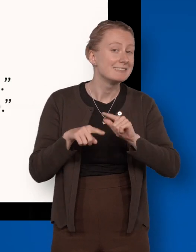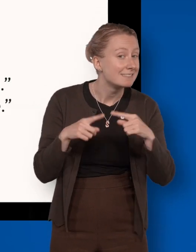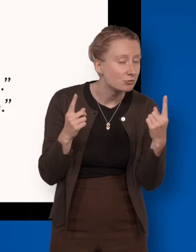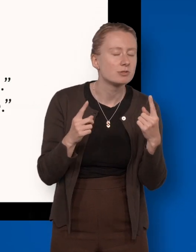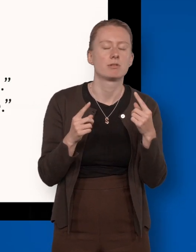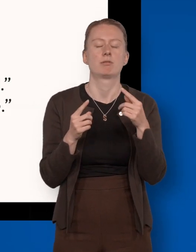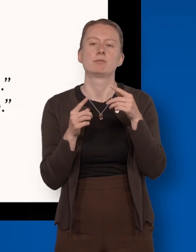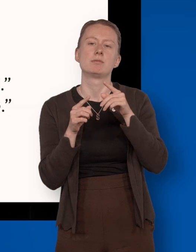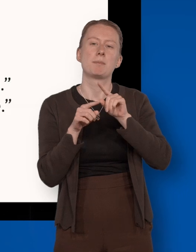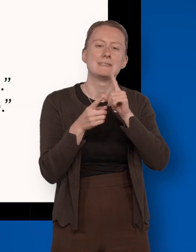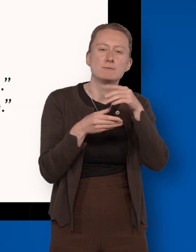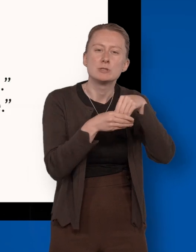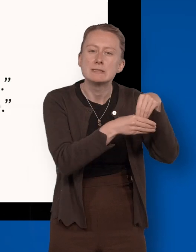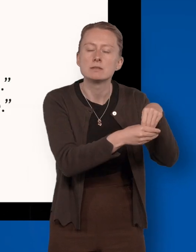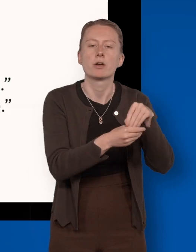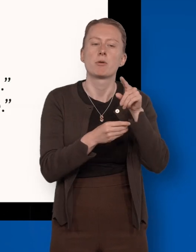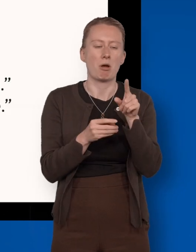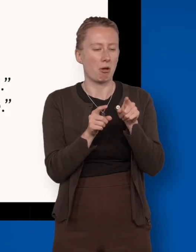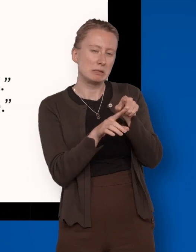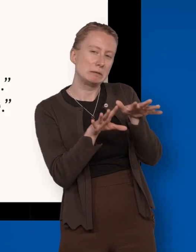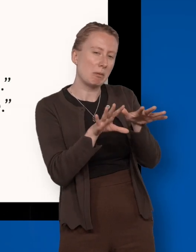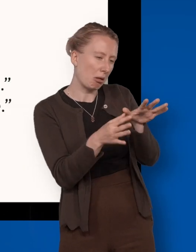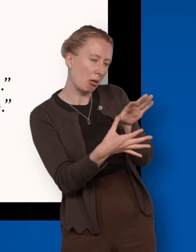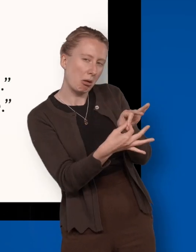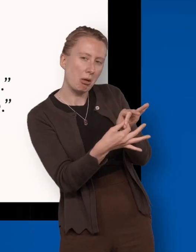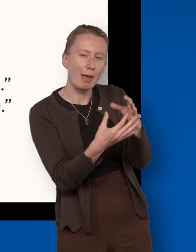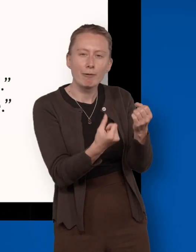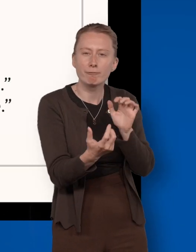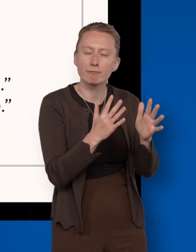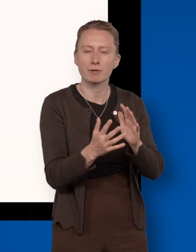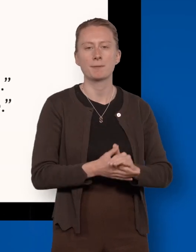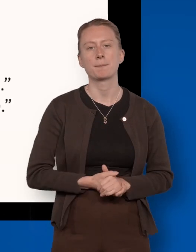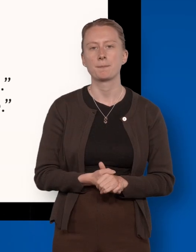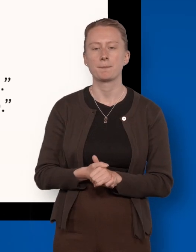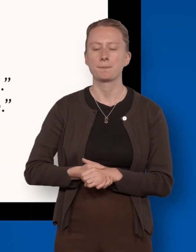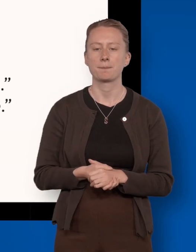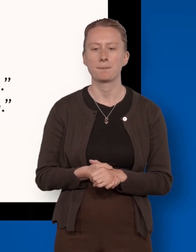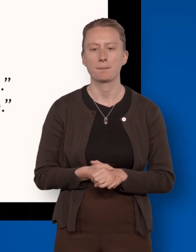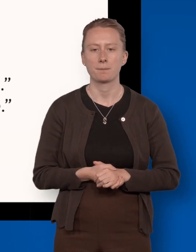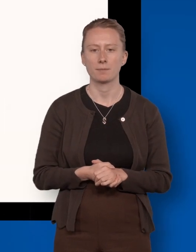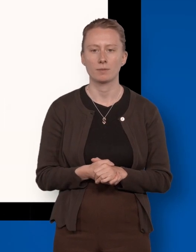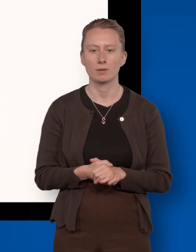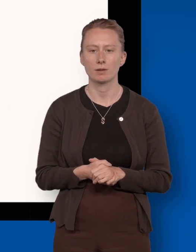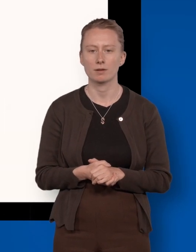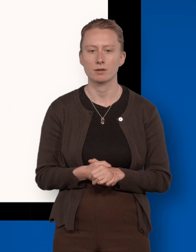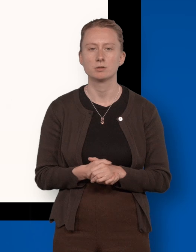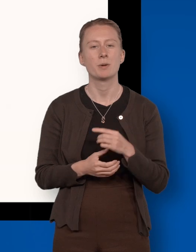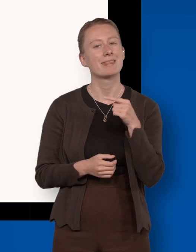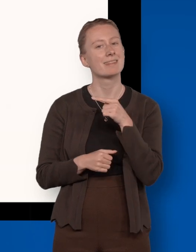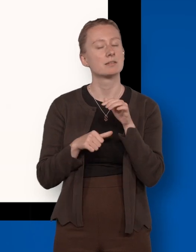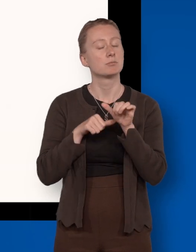might group these things as the same thing, basically. And this is essentially the kind of procedure we've automated to some extent.